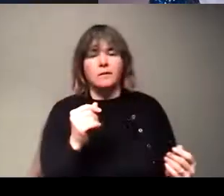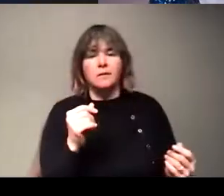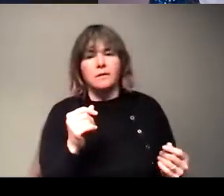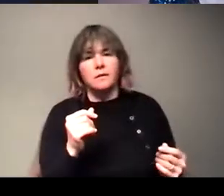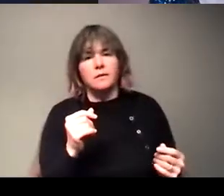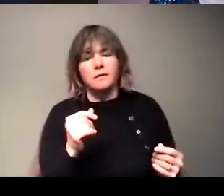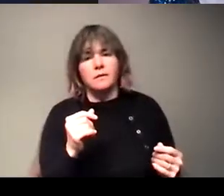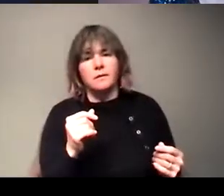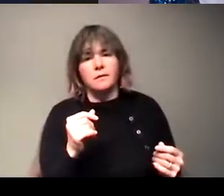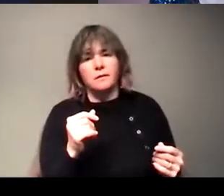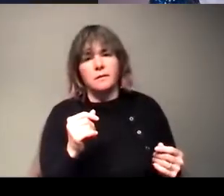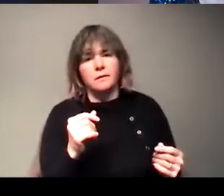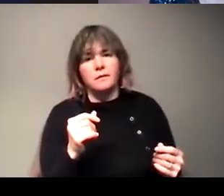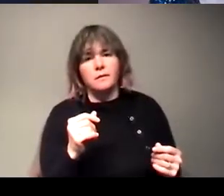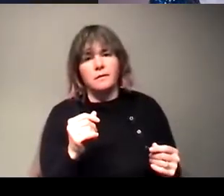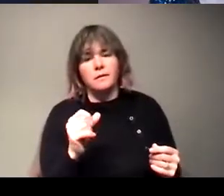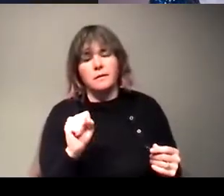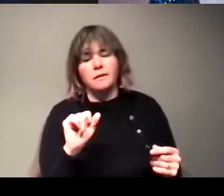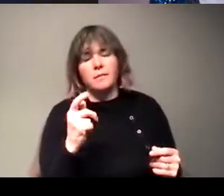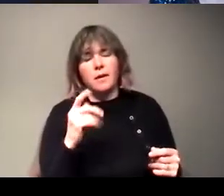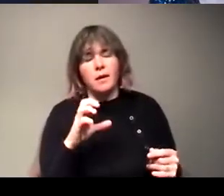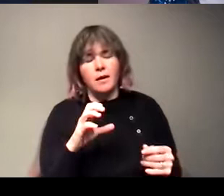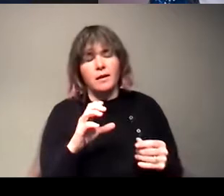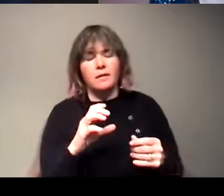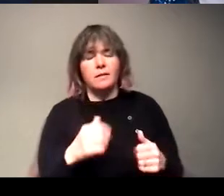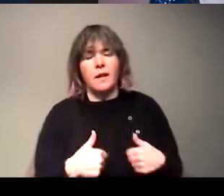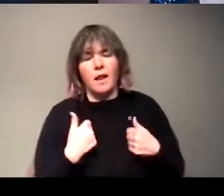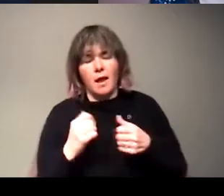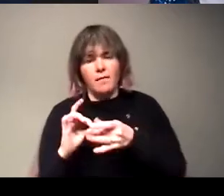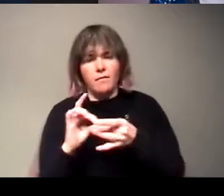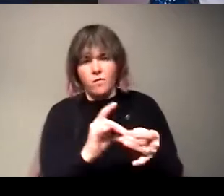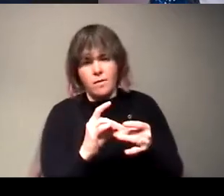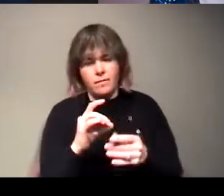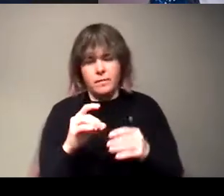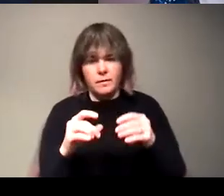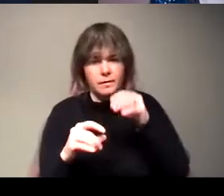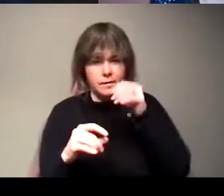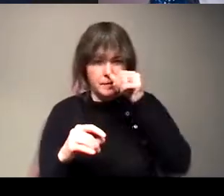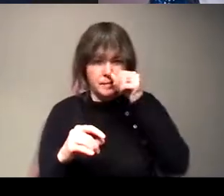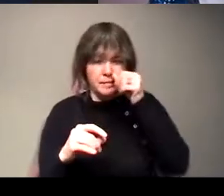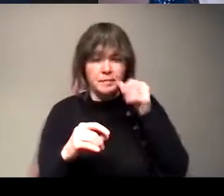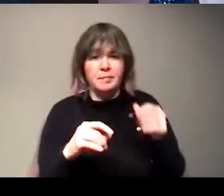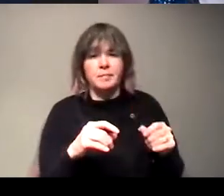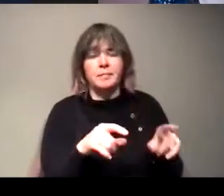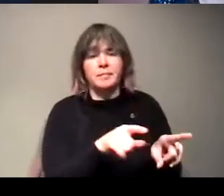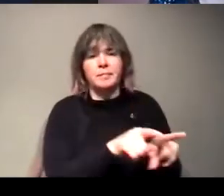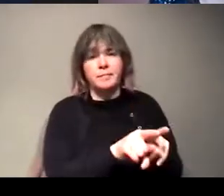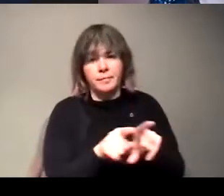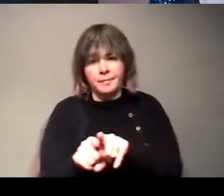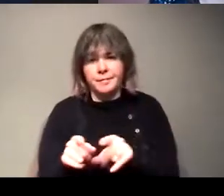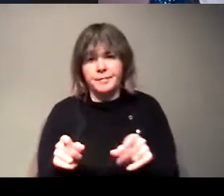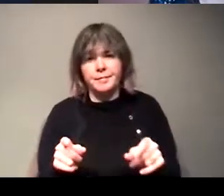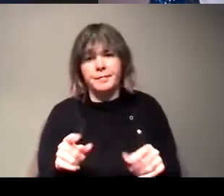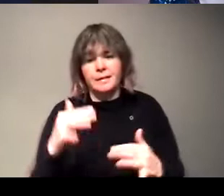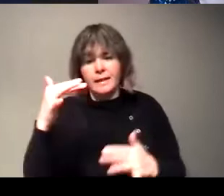conferred by these symbiotic life forms, the midichlorians and everything, you know, all the way to, you know, the